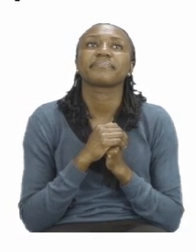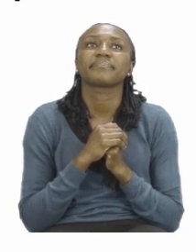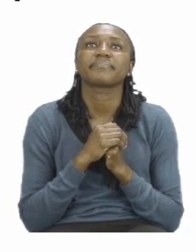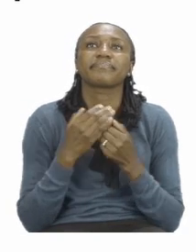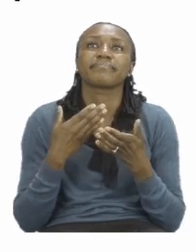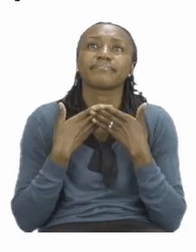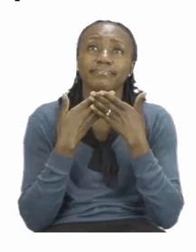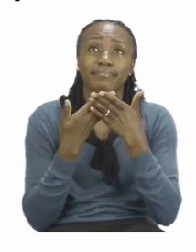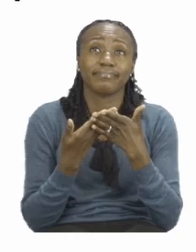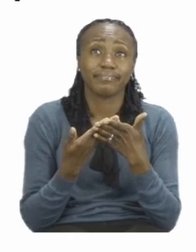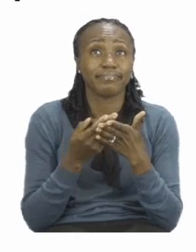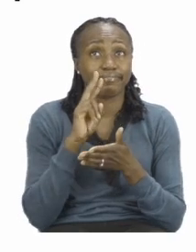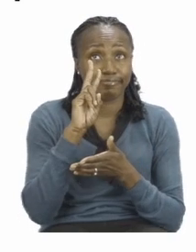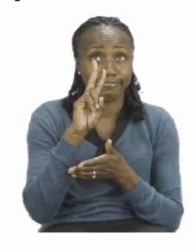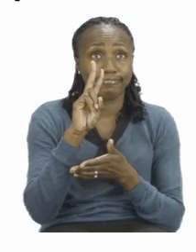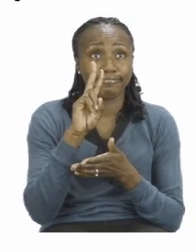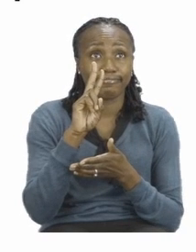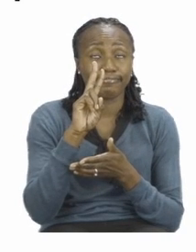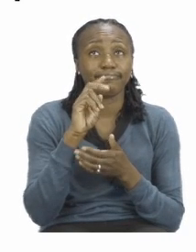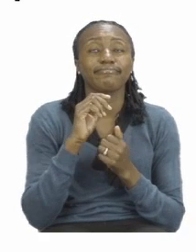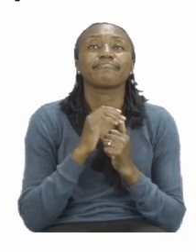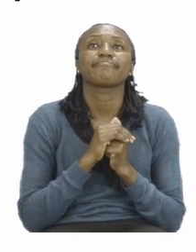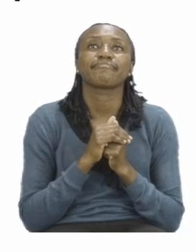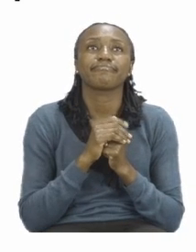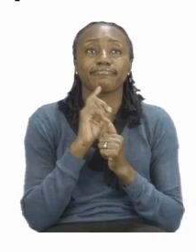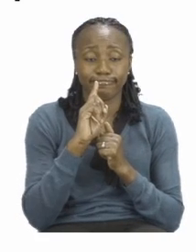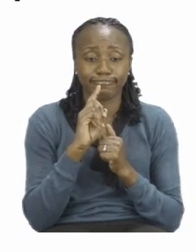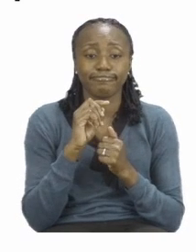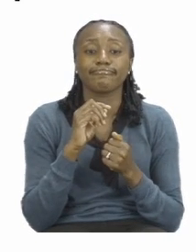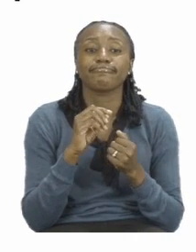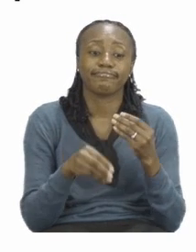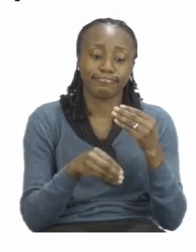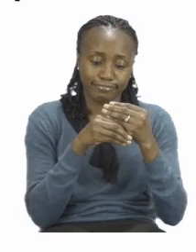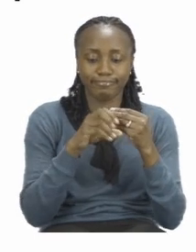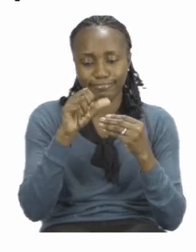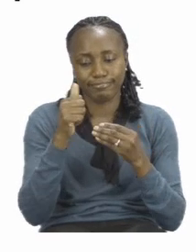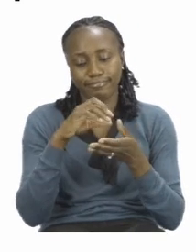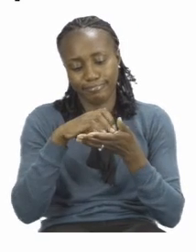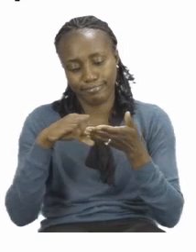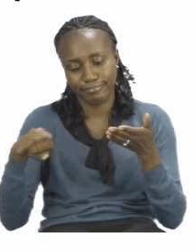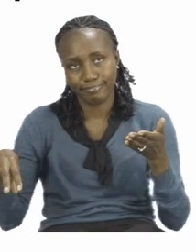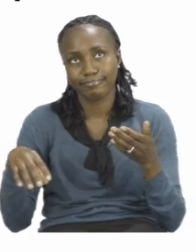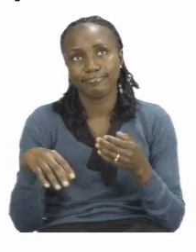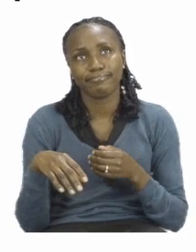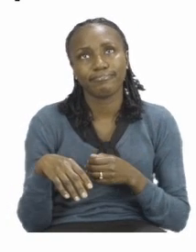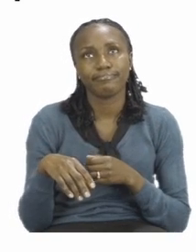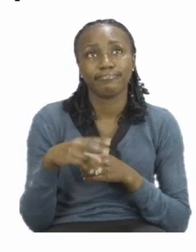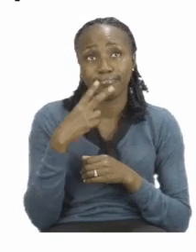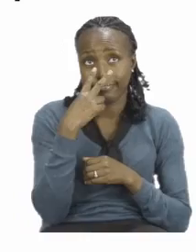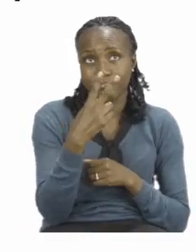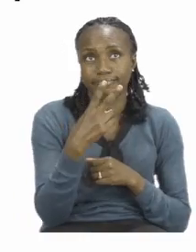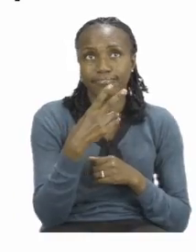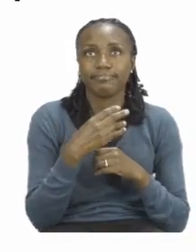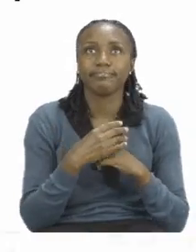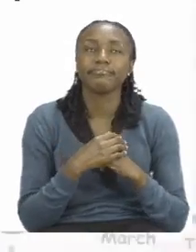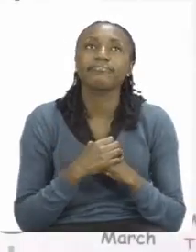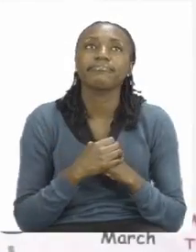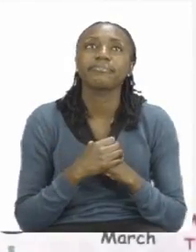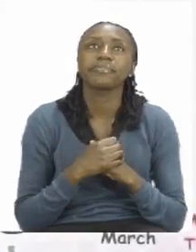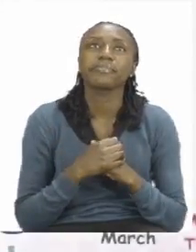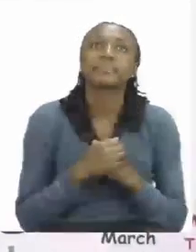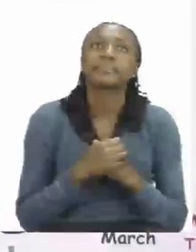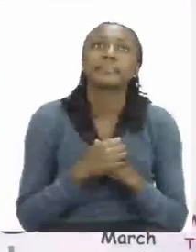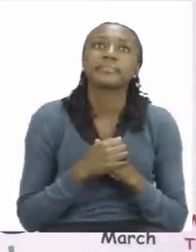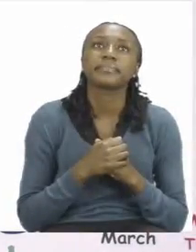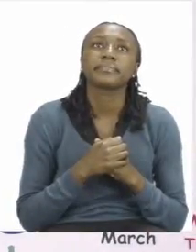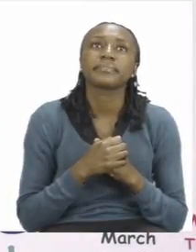two together, one for adding and one for taking away. Let's take a look at the board. Now, the first